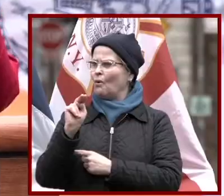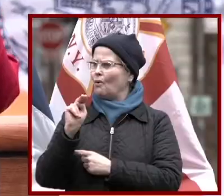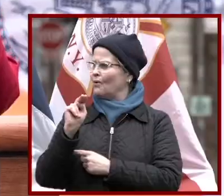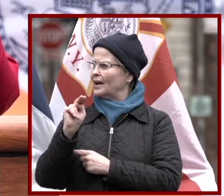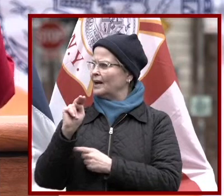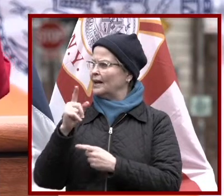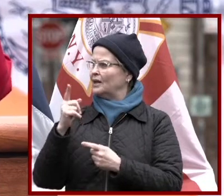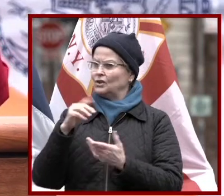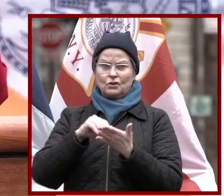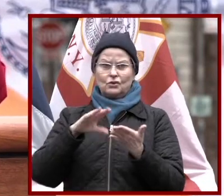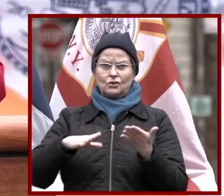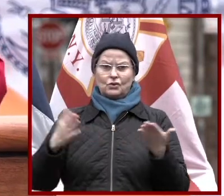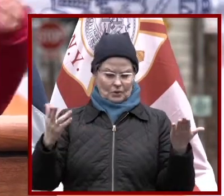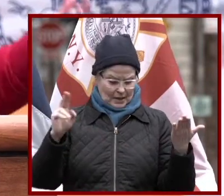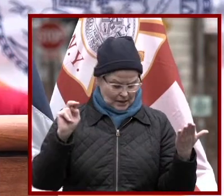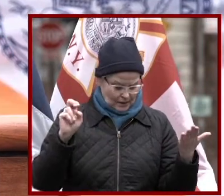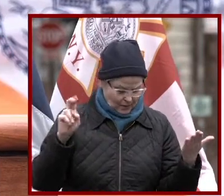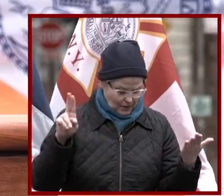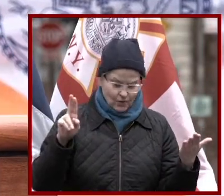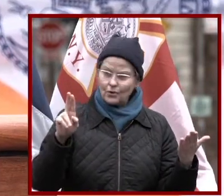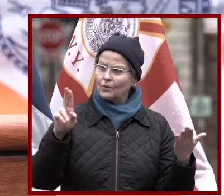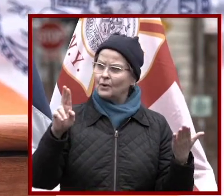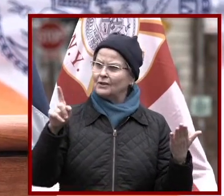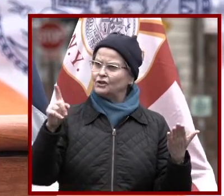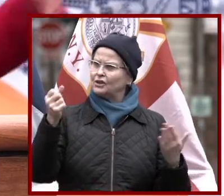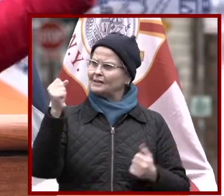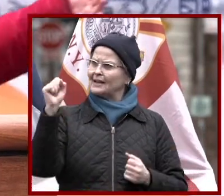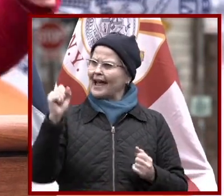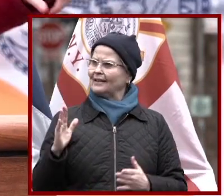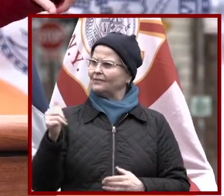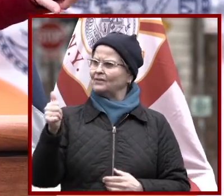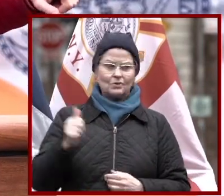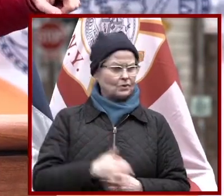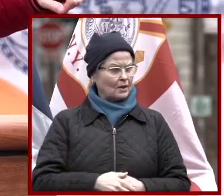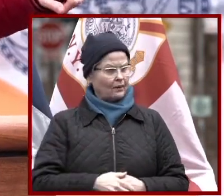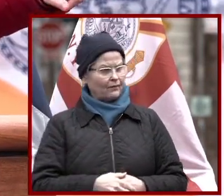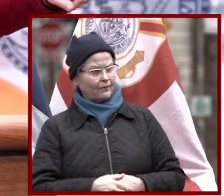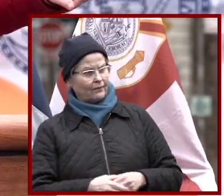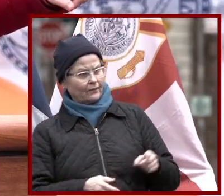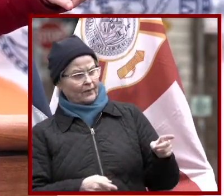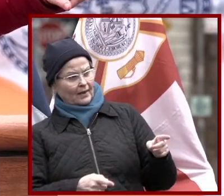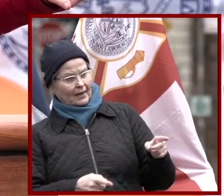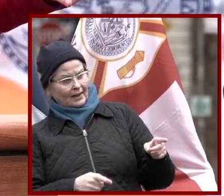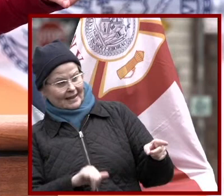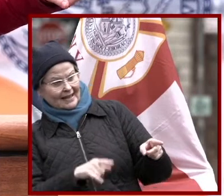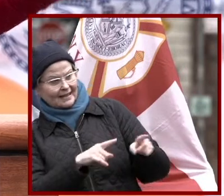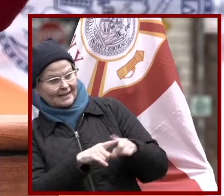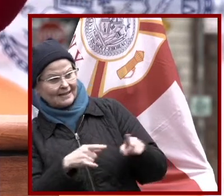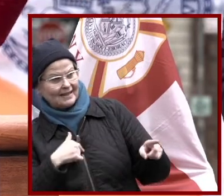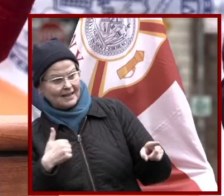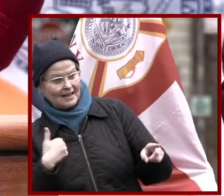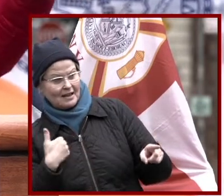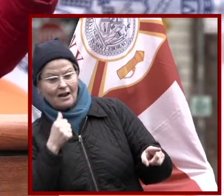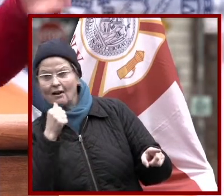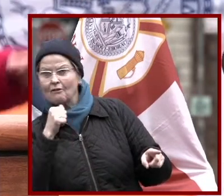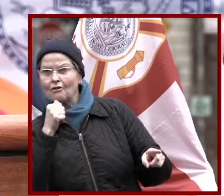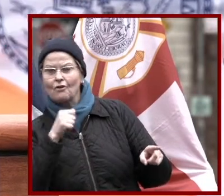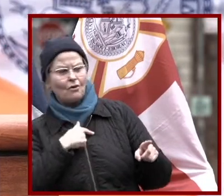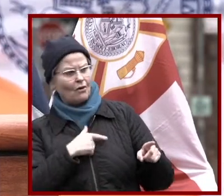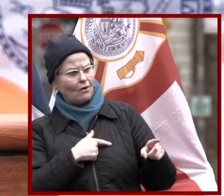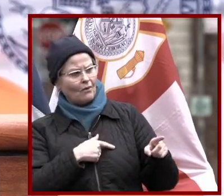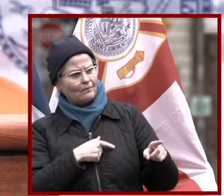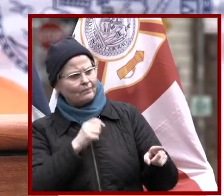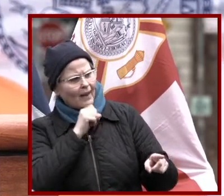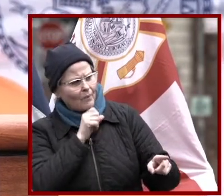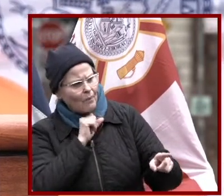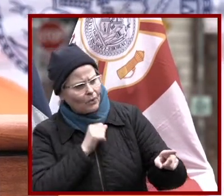She's a student at NYU, and she's an activist. So this is what I'm talking about. Kim's daughter is out here today. How